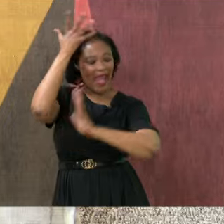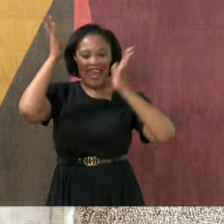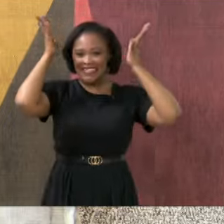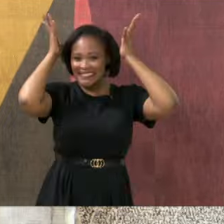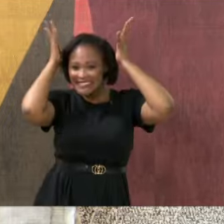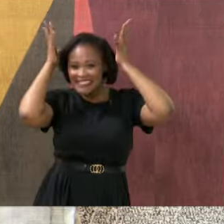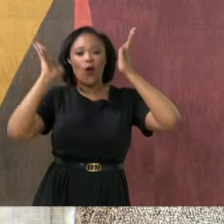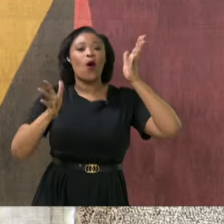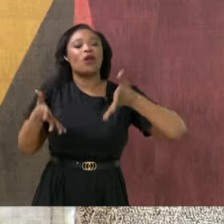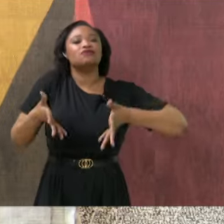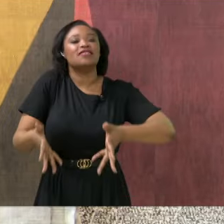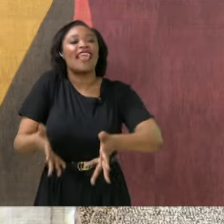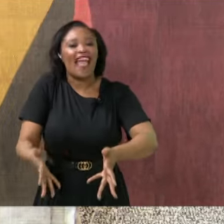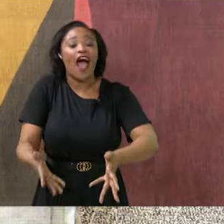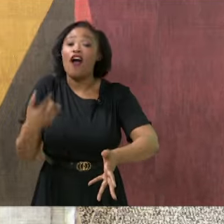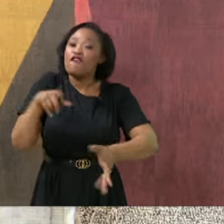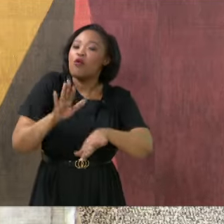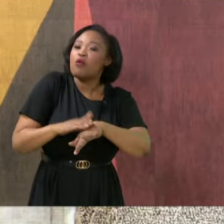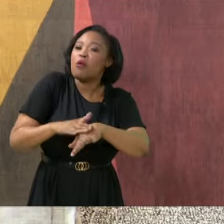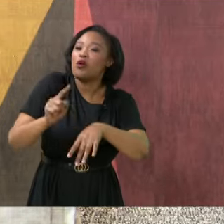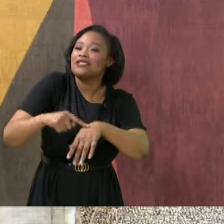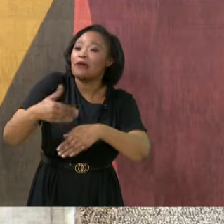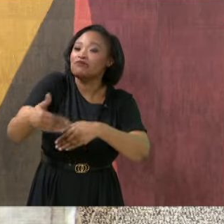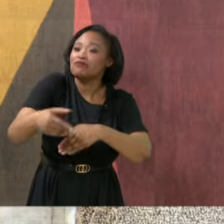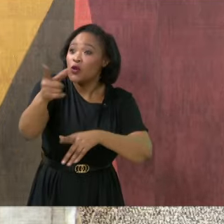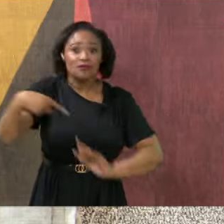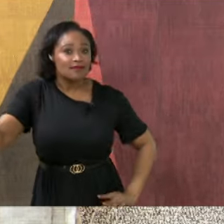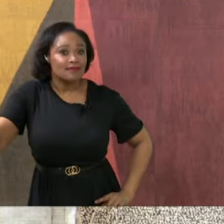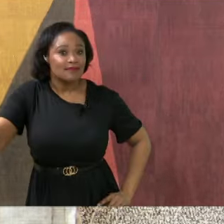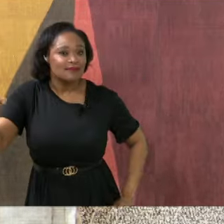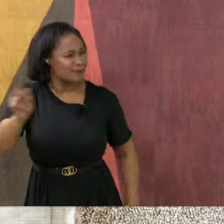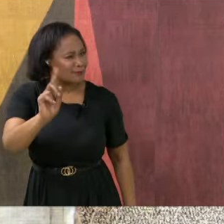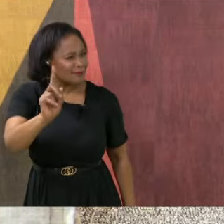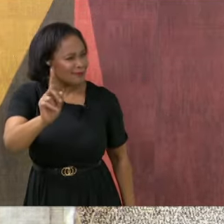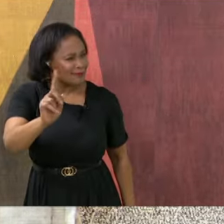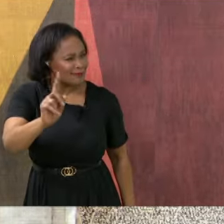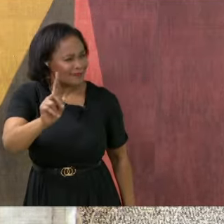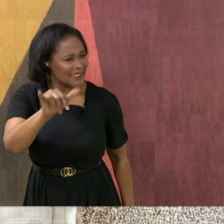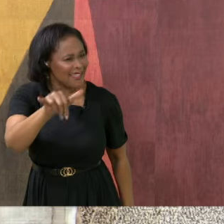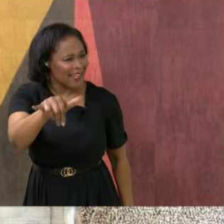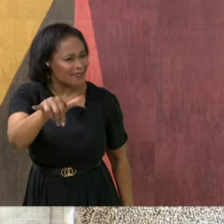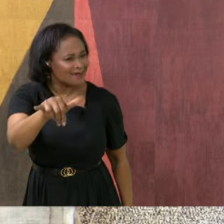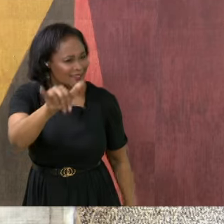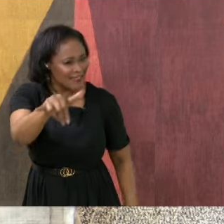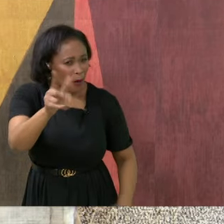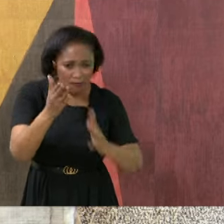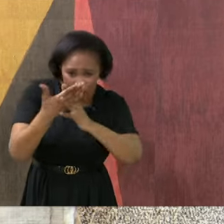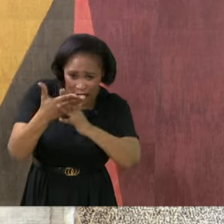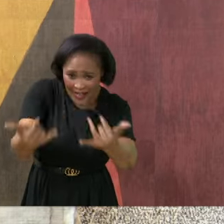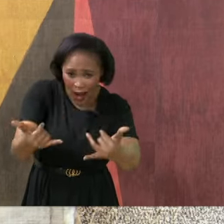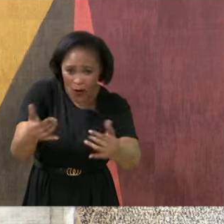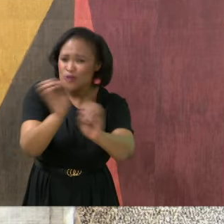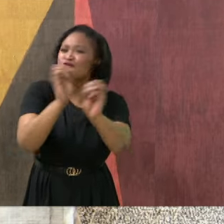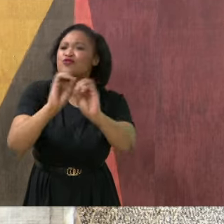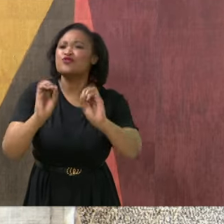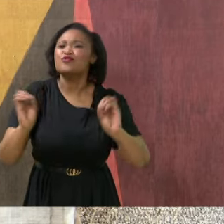actually still going to be with us, rather, for a little bit more. So don't you dare switch the dial. Don't you dare take a break. We want